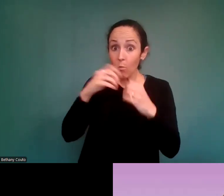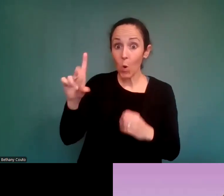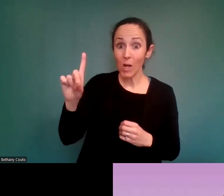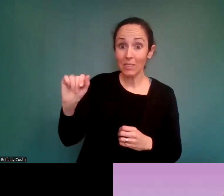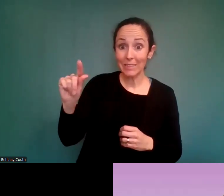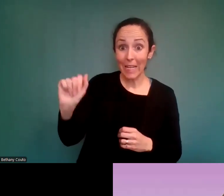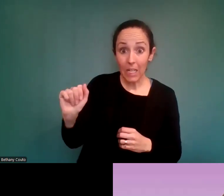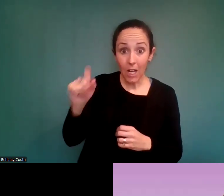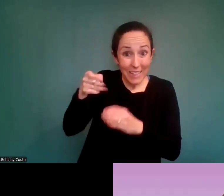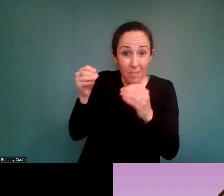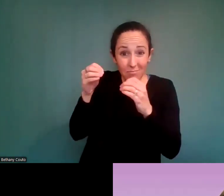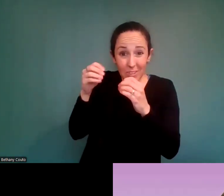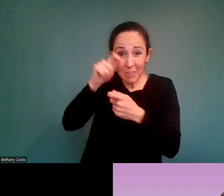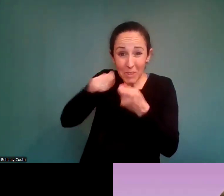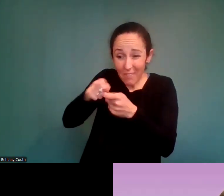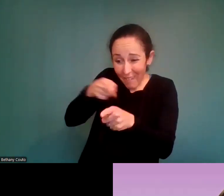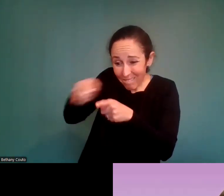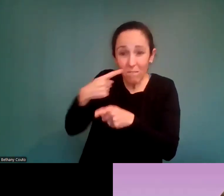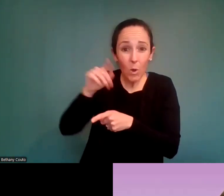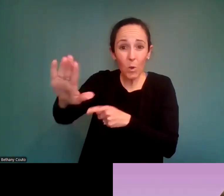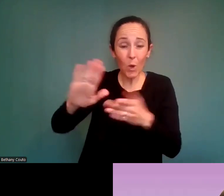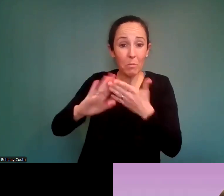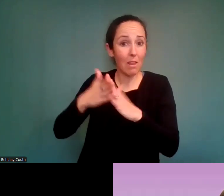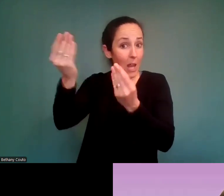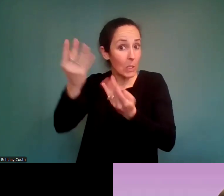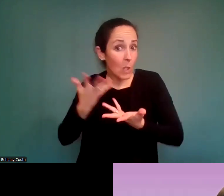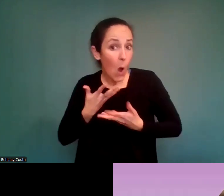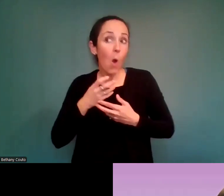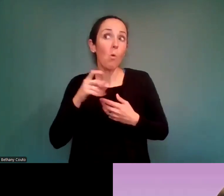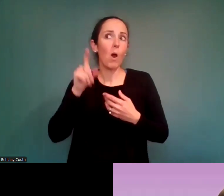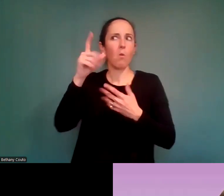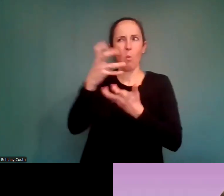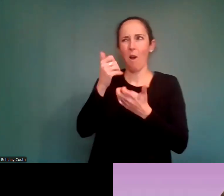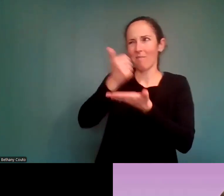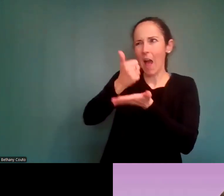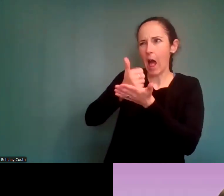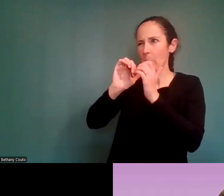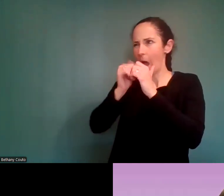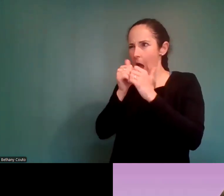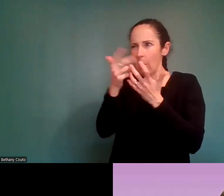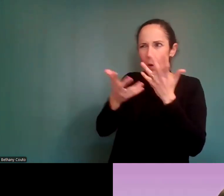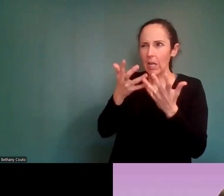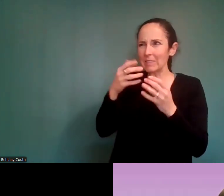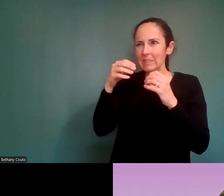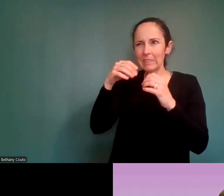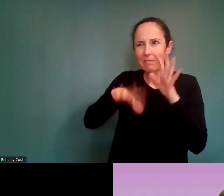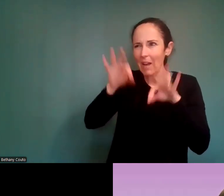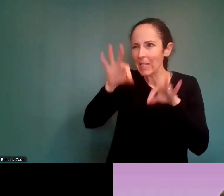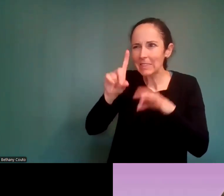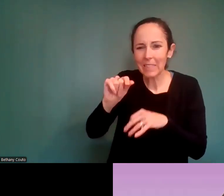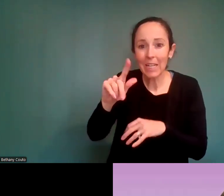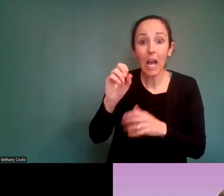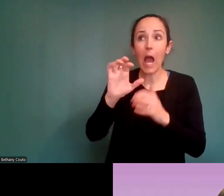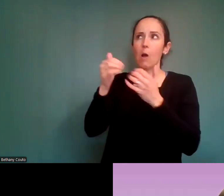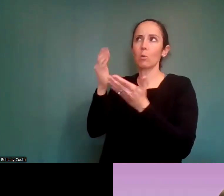if you want to talk about what it might look like to visualize some data or work to get it in front of decision makers like our speakers today